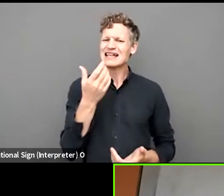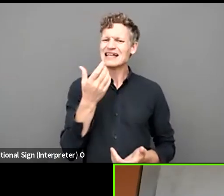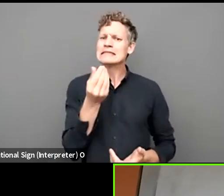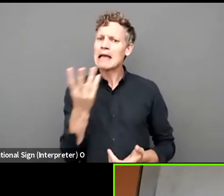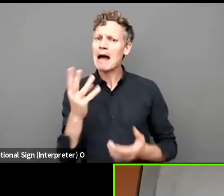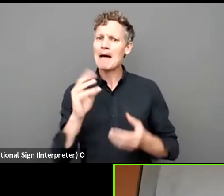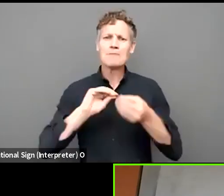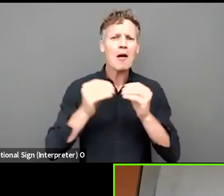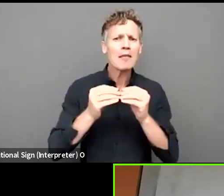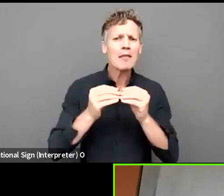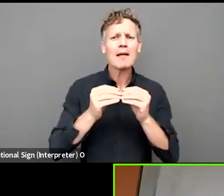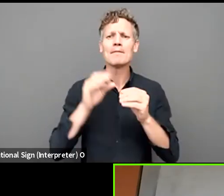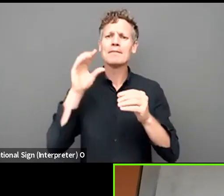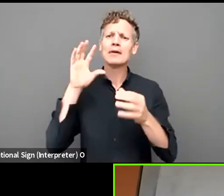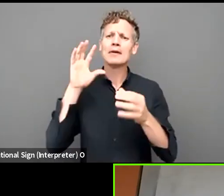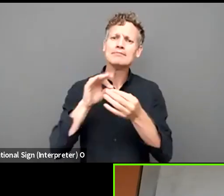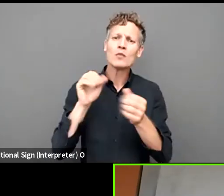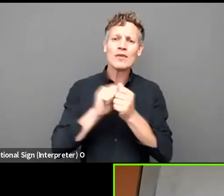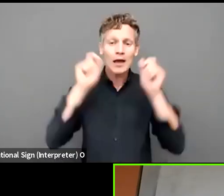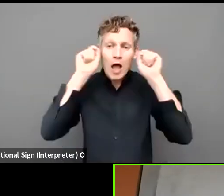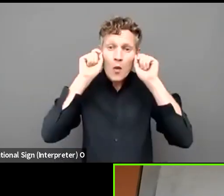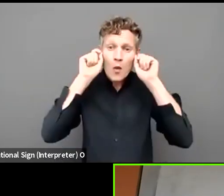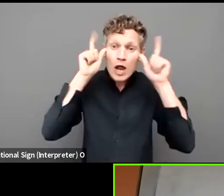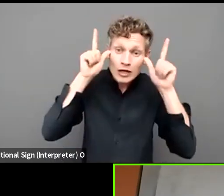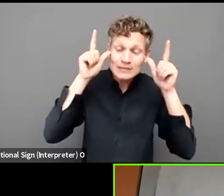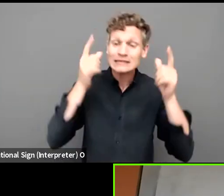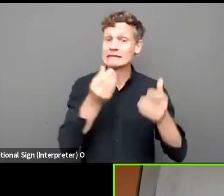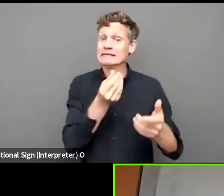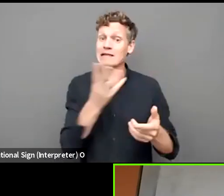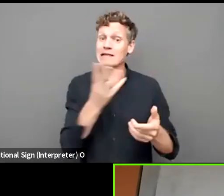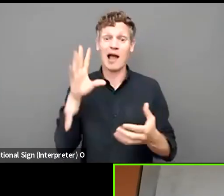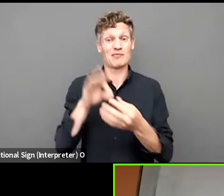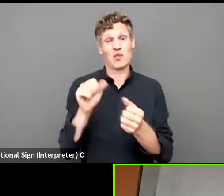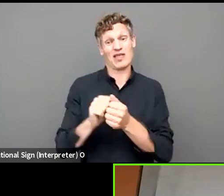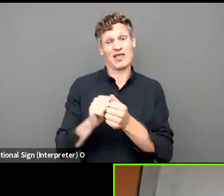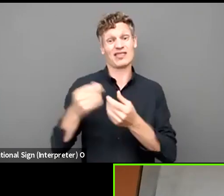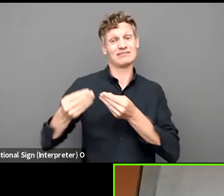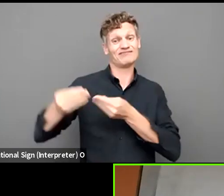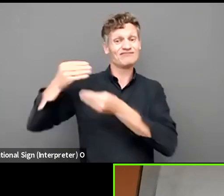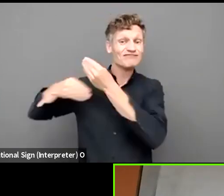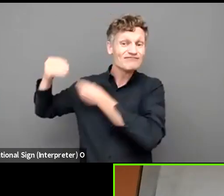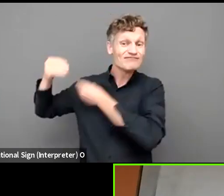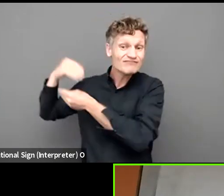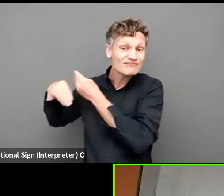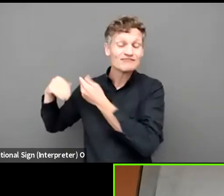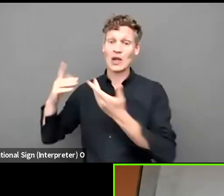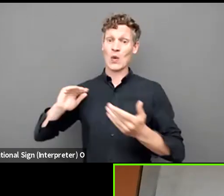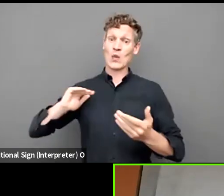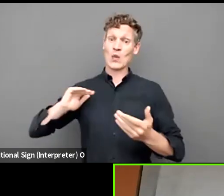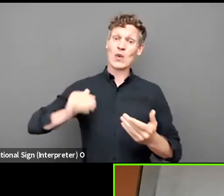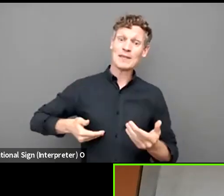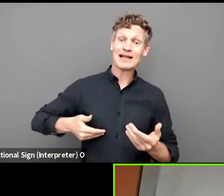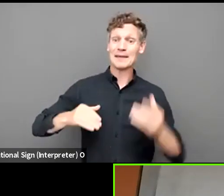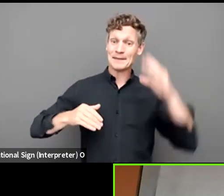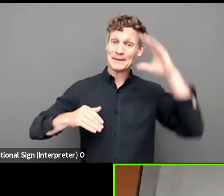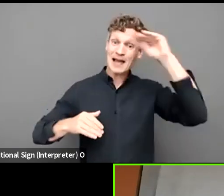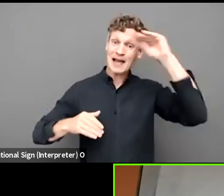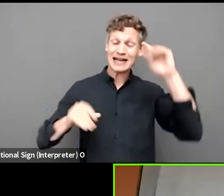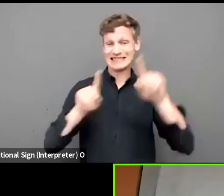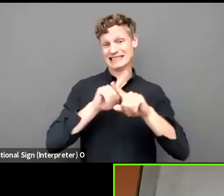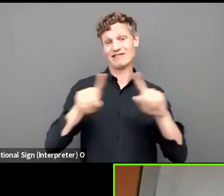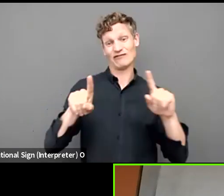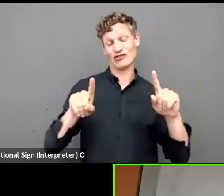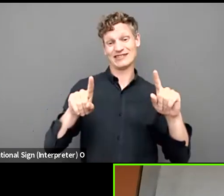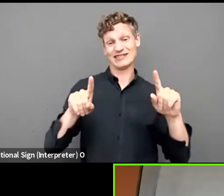has to do with tradition. It has to do with how women and their role in society is seen. But there is also, you know, a lack